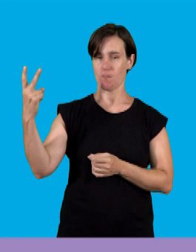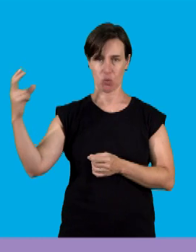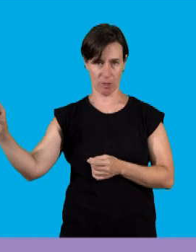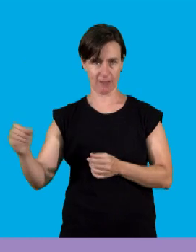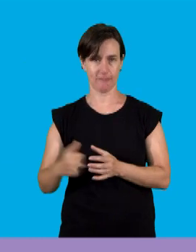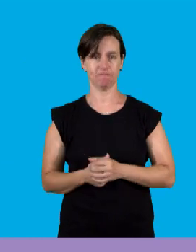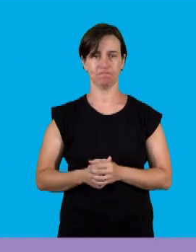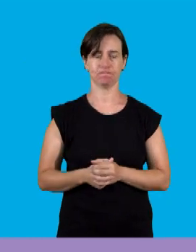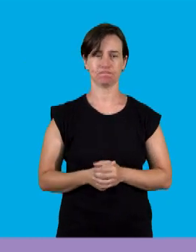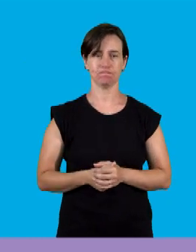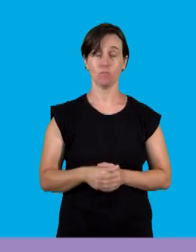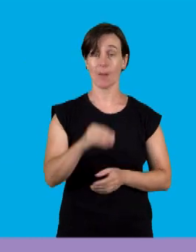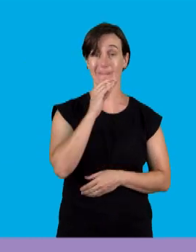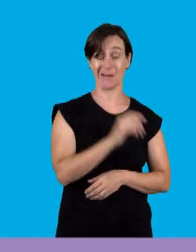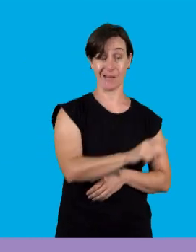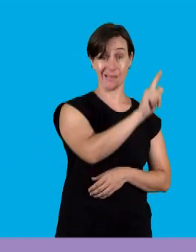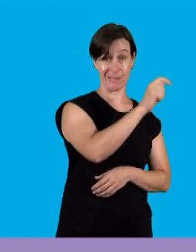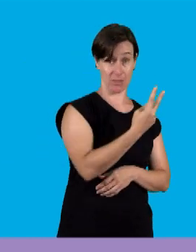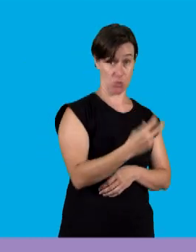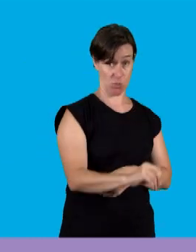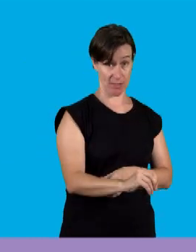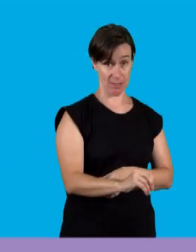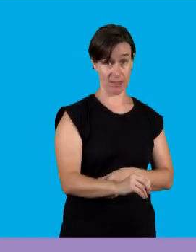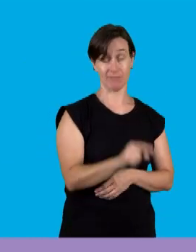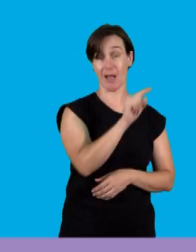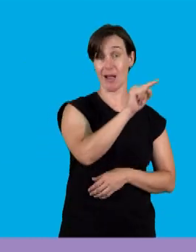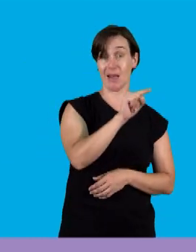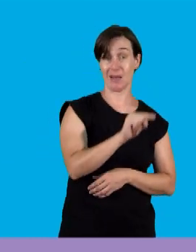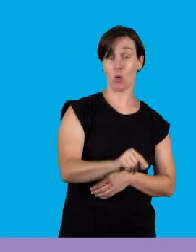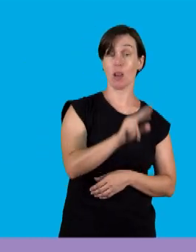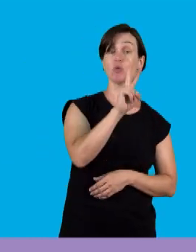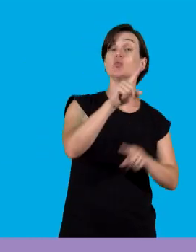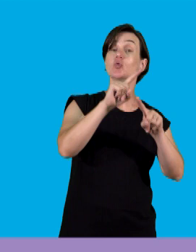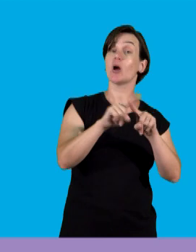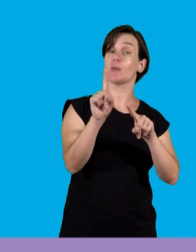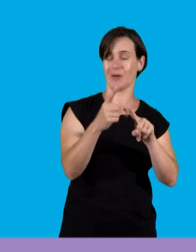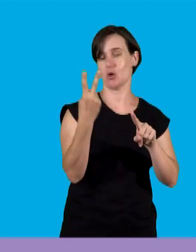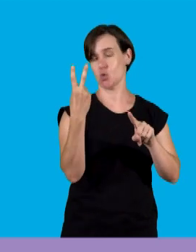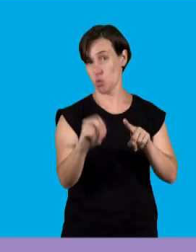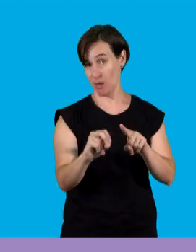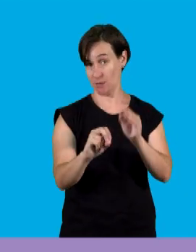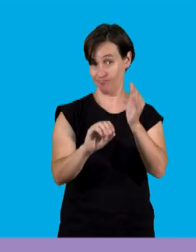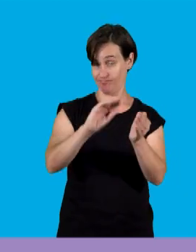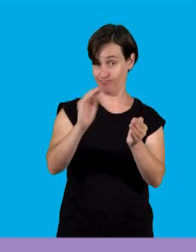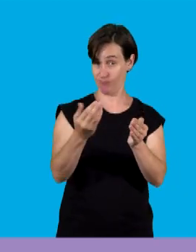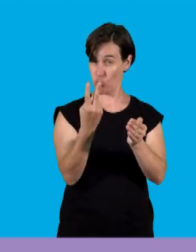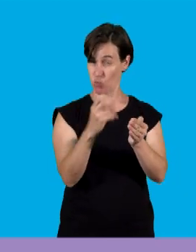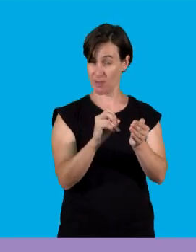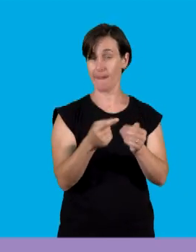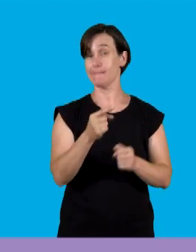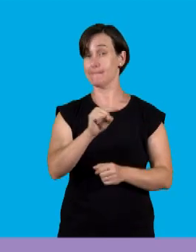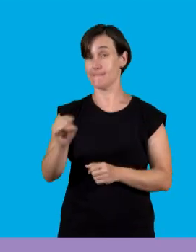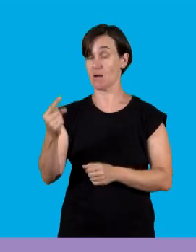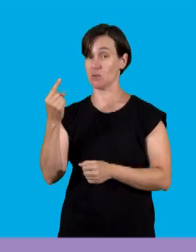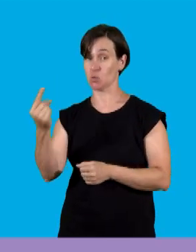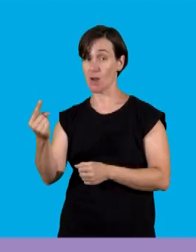20th term. Now our 20th term here is going to be 2 multiplied by our 20, and